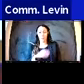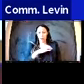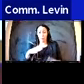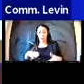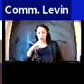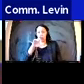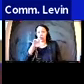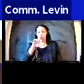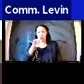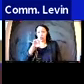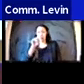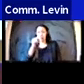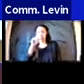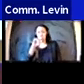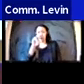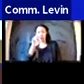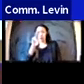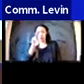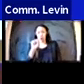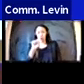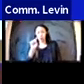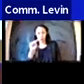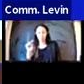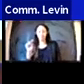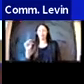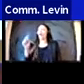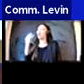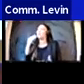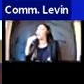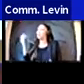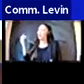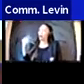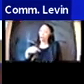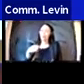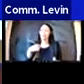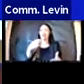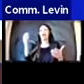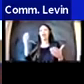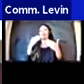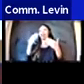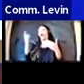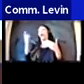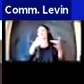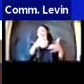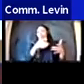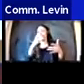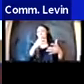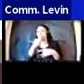Mr. Vieira, thanks for coming and thanks for raising the concerns about displacement.